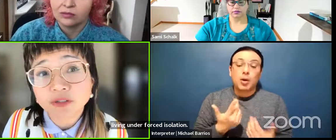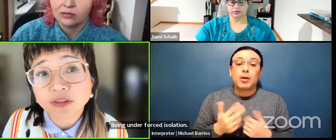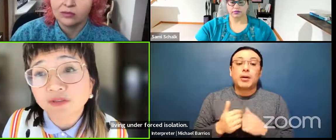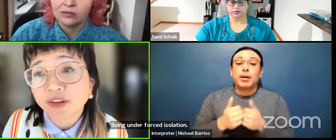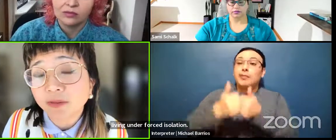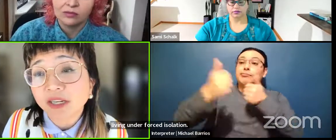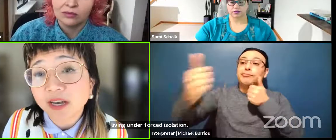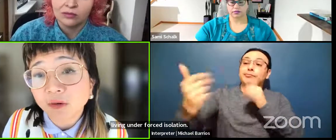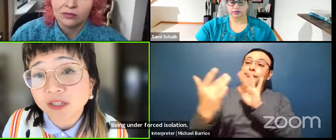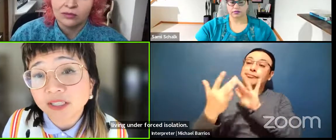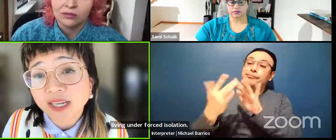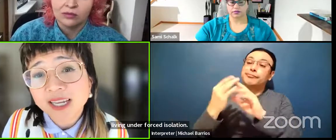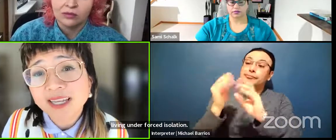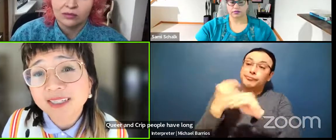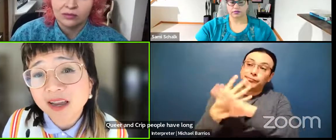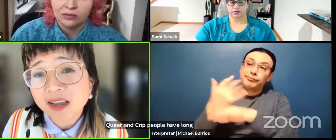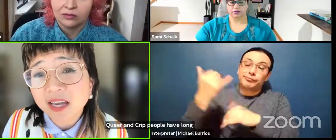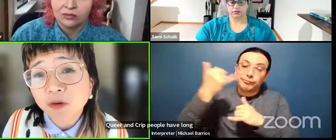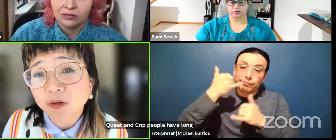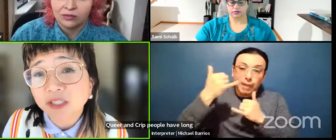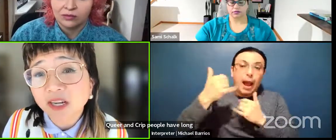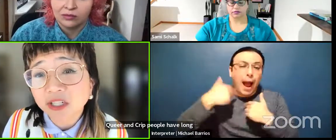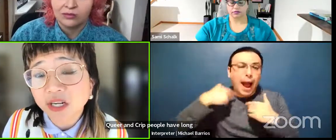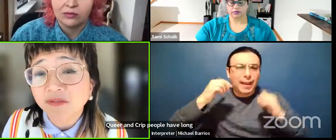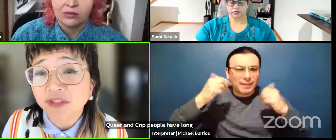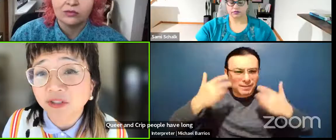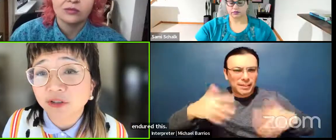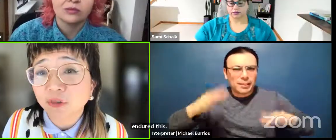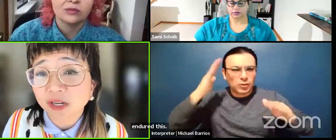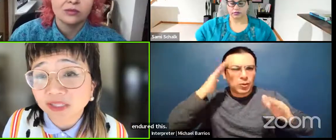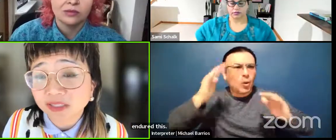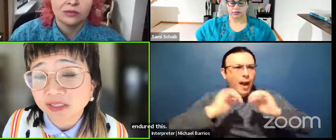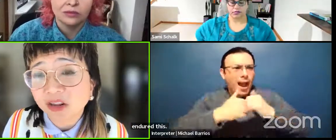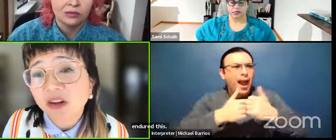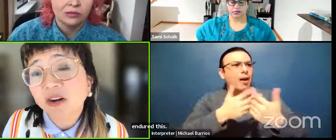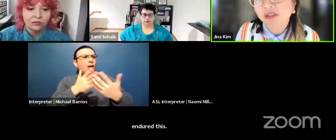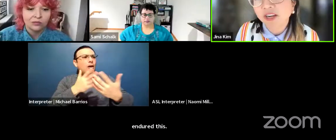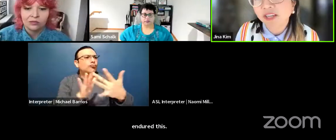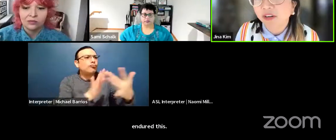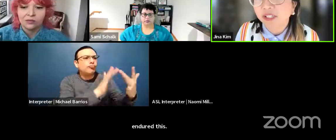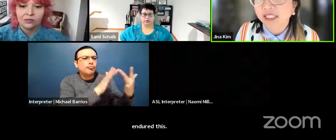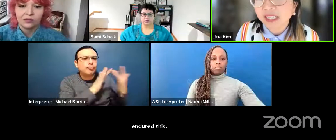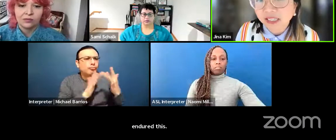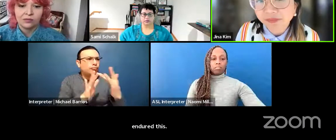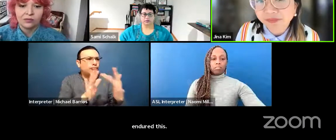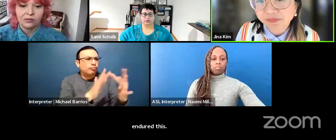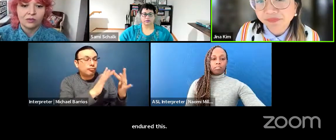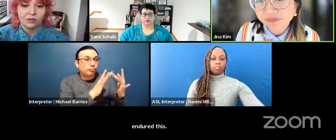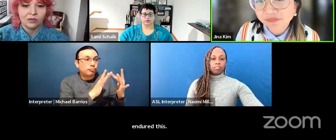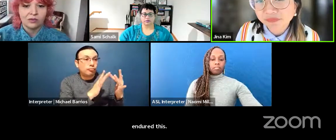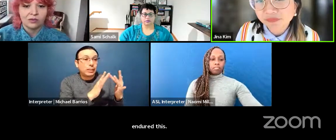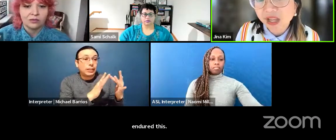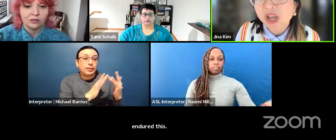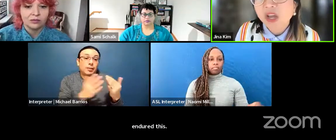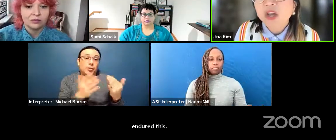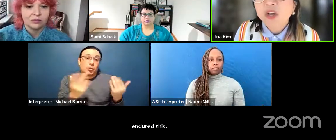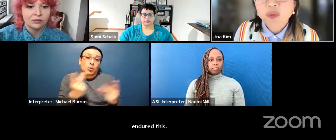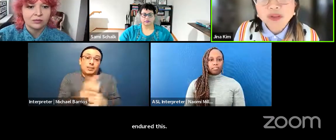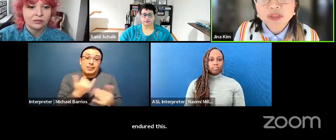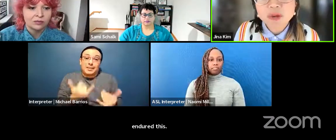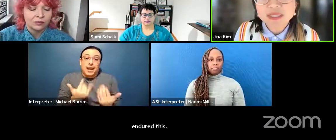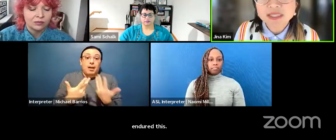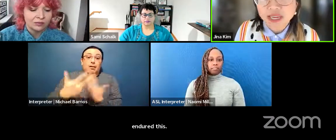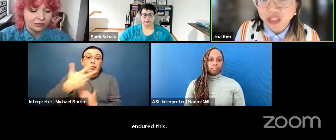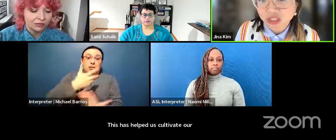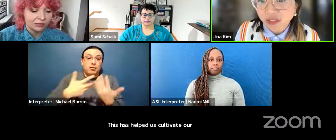our chosen family networks in a time where touch and physical presence are not guaranteed.